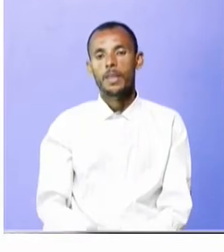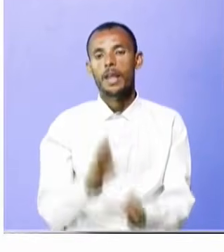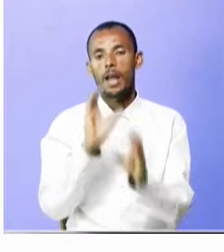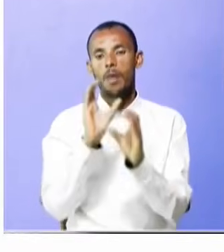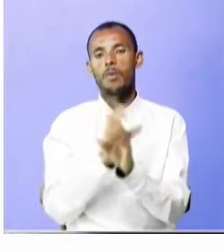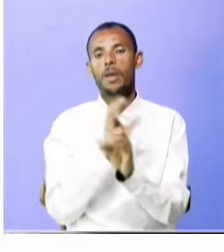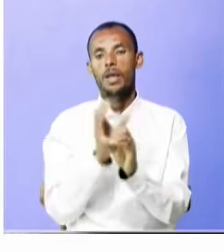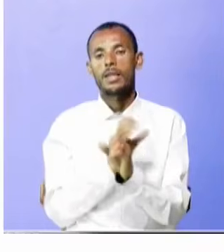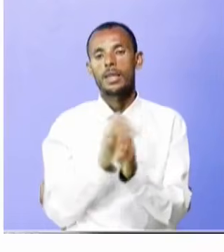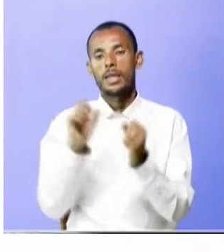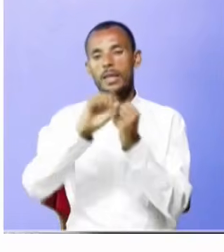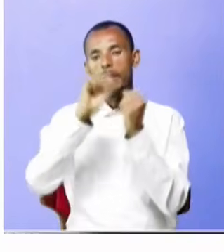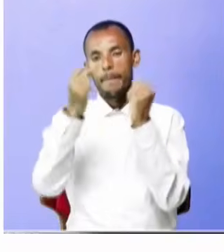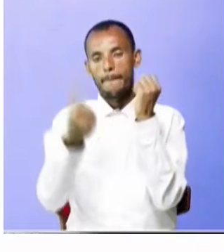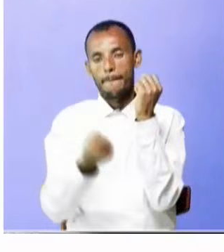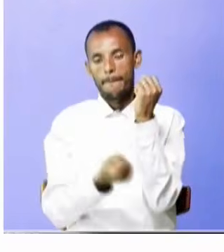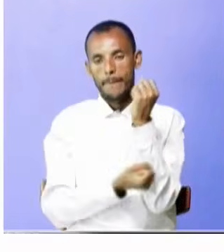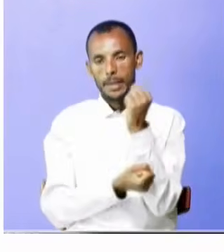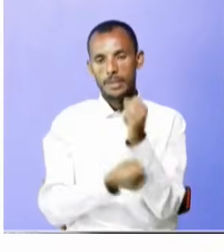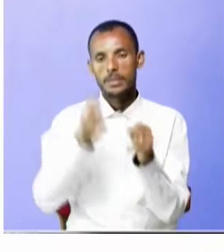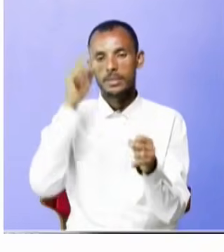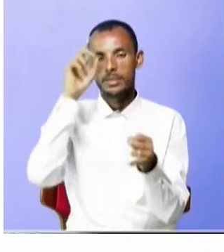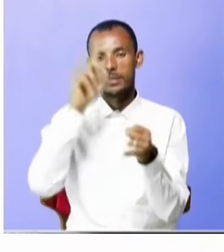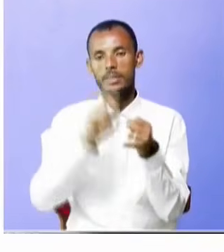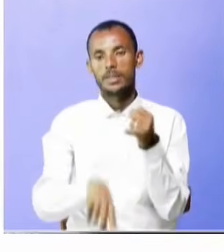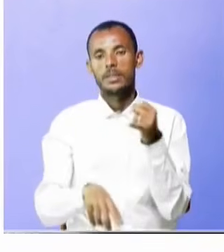Calculate the base edge.